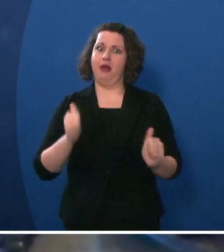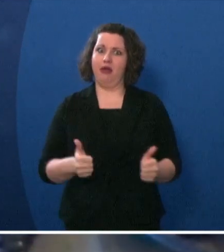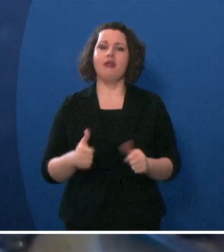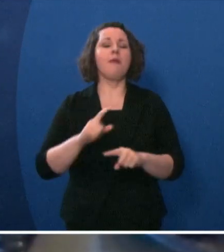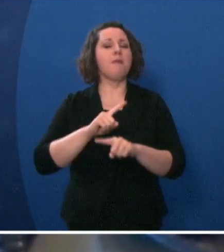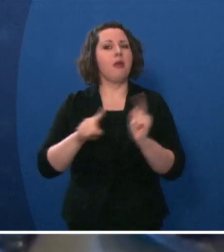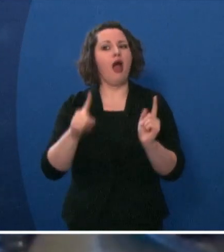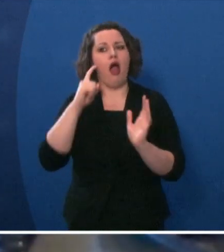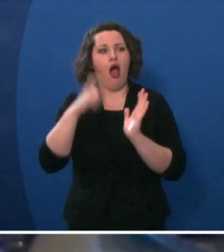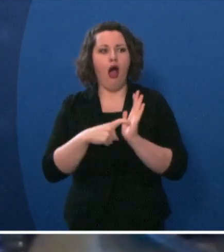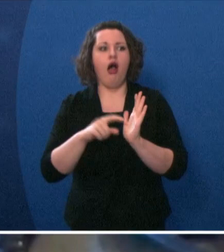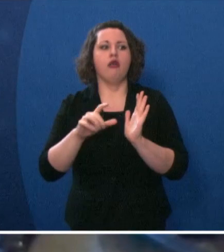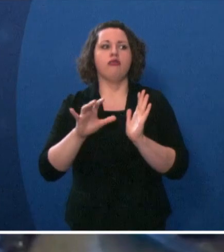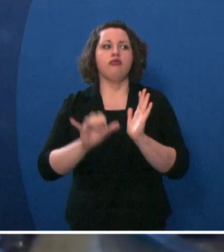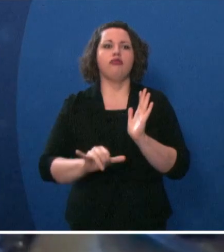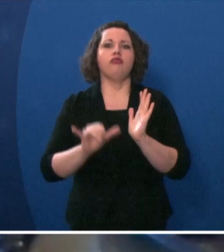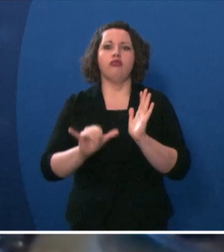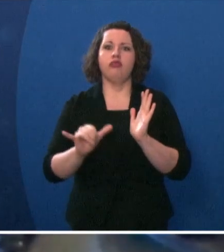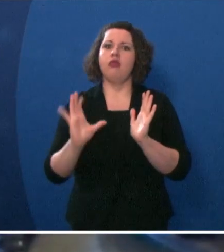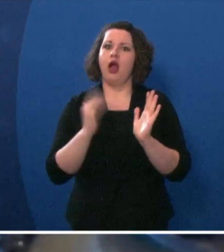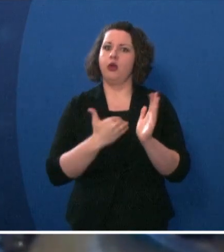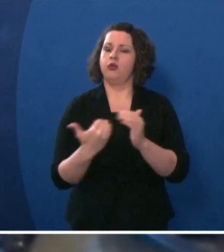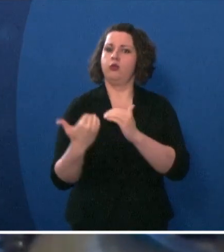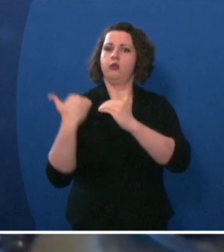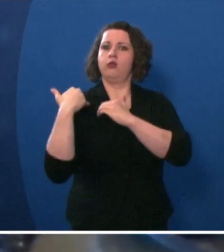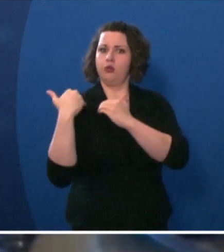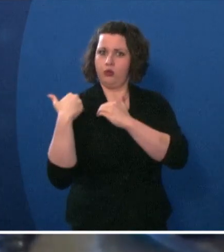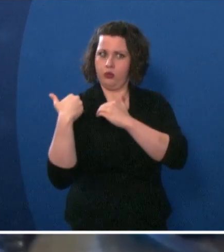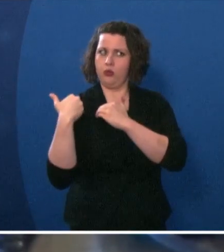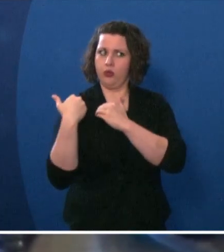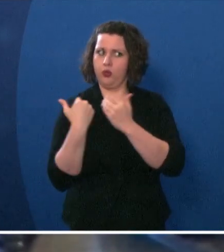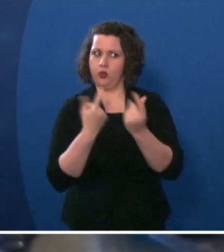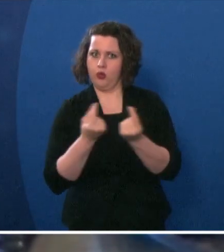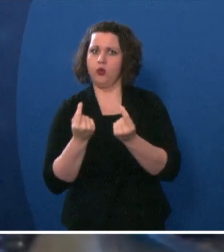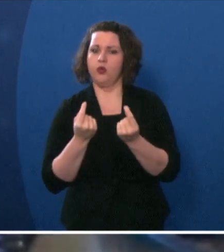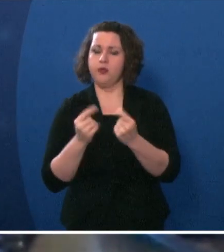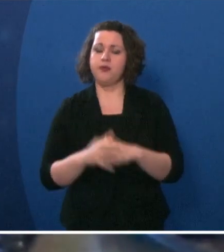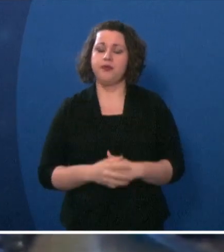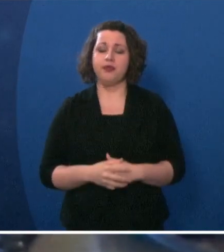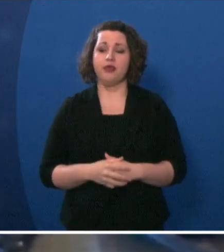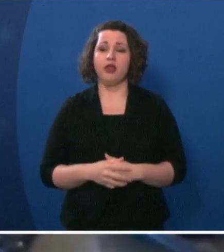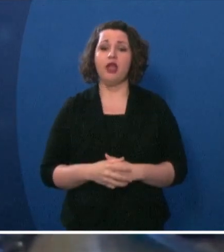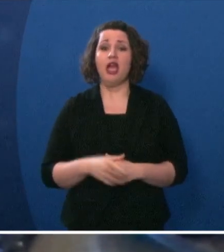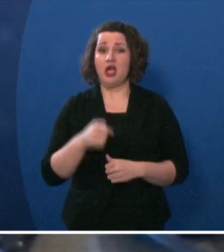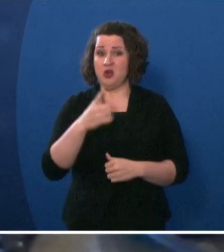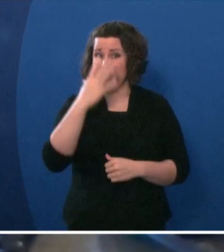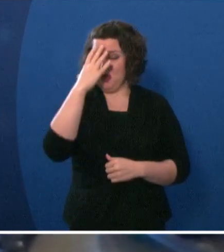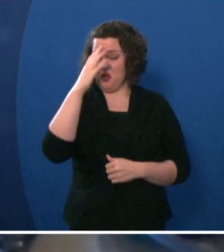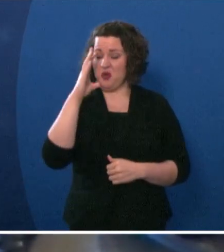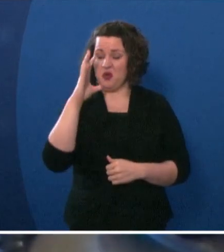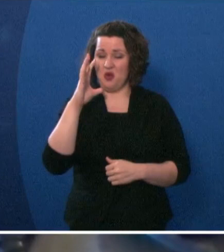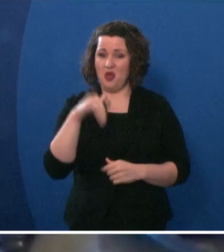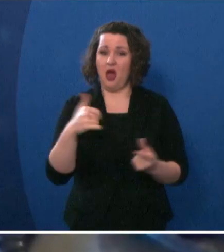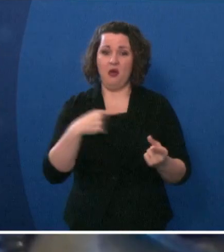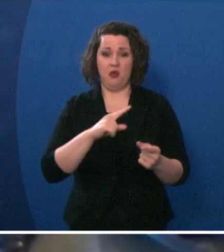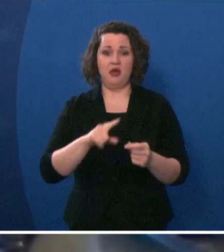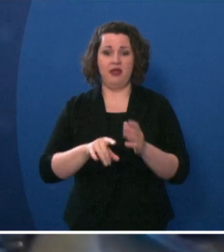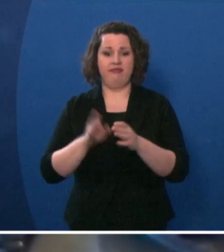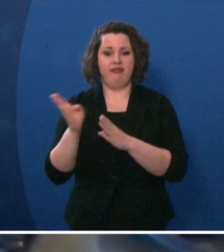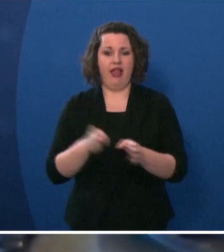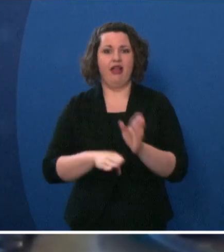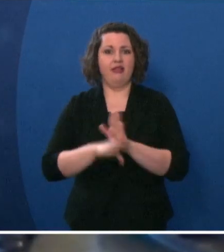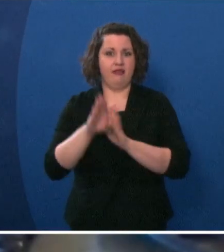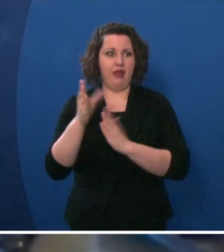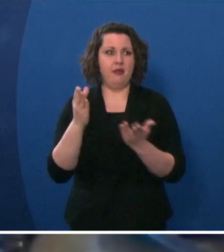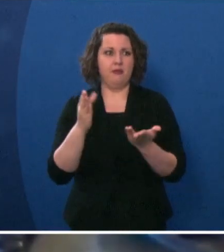recognized immediately that we have a tremendous responsibility in doing so. As you know, Governor, we've been working to develop a plan that